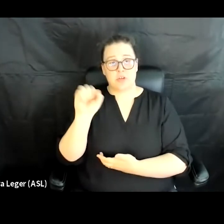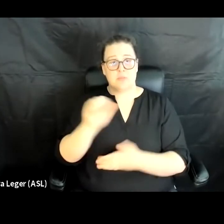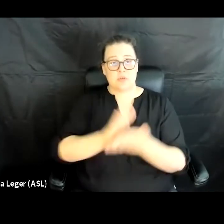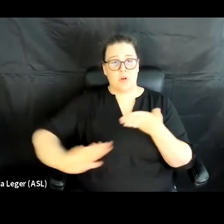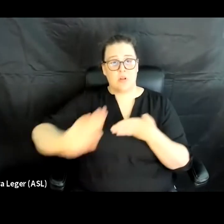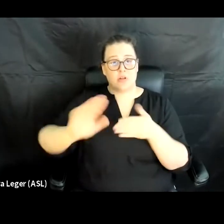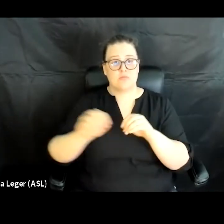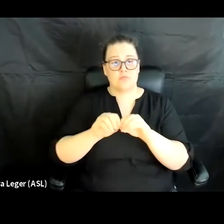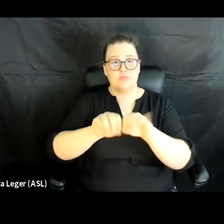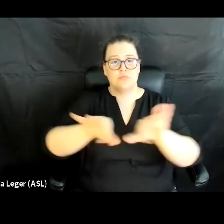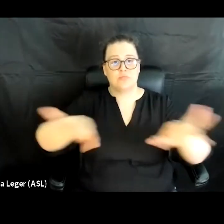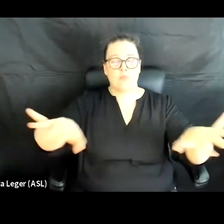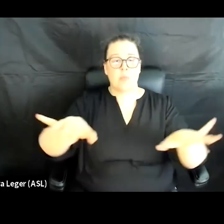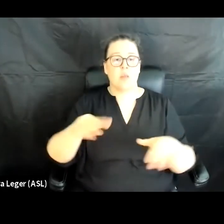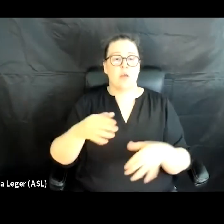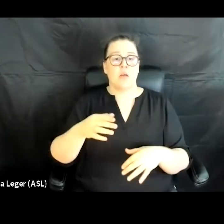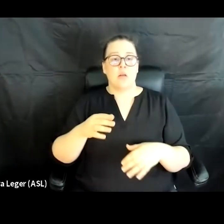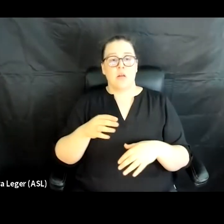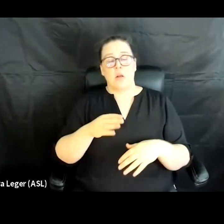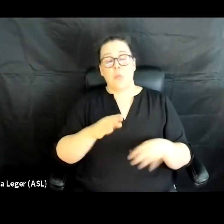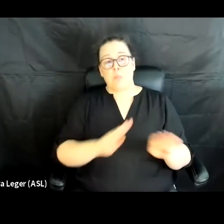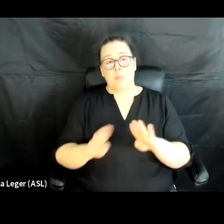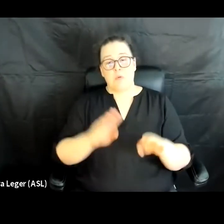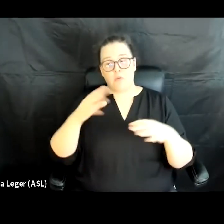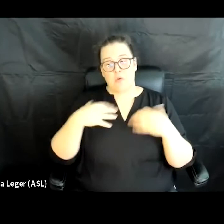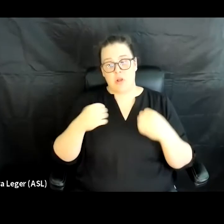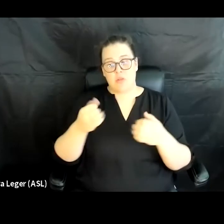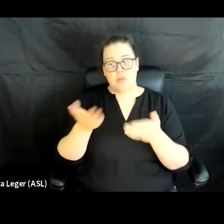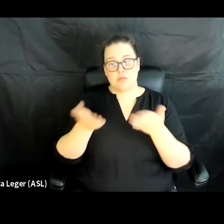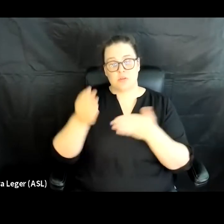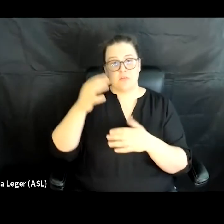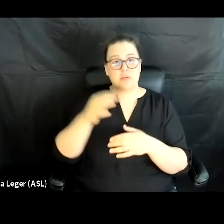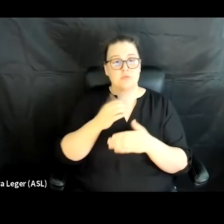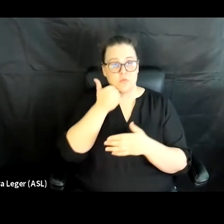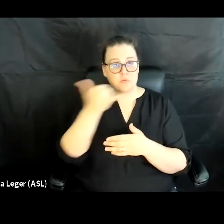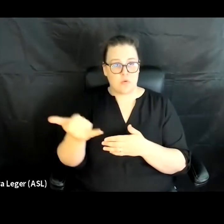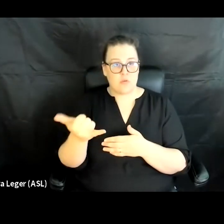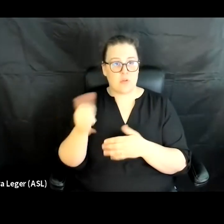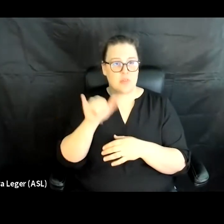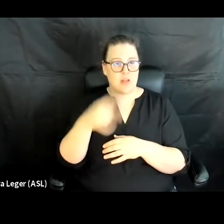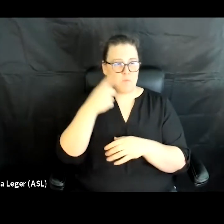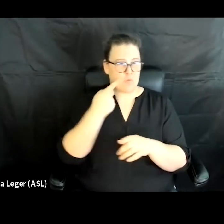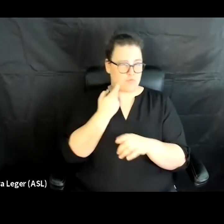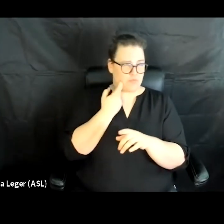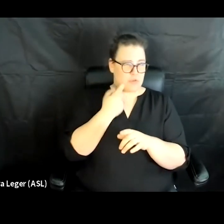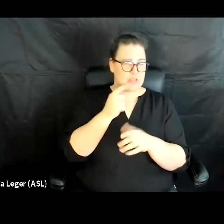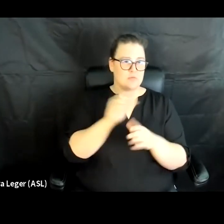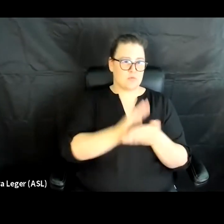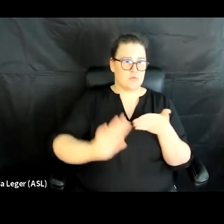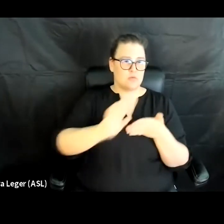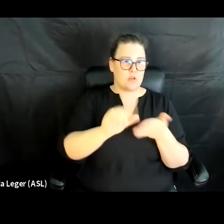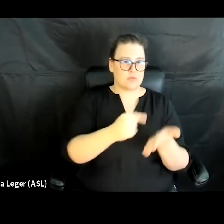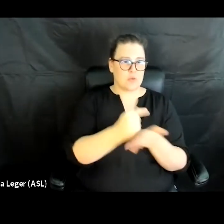Health Service Corps is a paid service learning opportunity for recent college graduates You can think about it as similar to the Peace